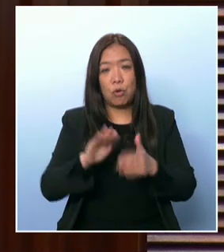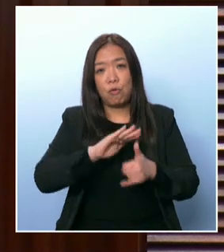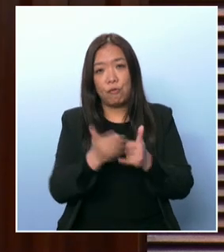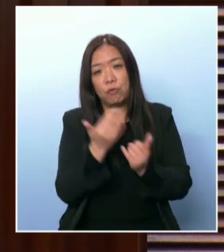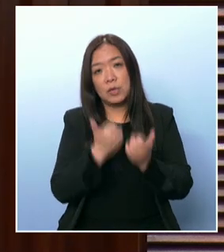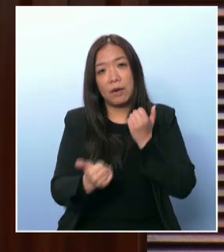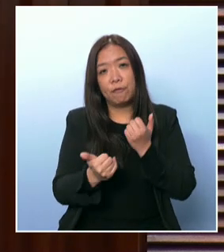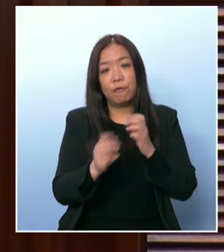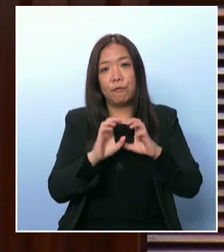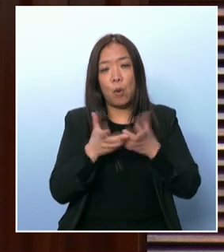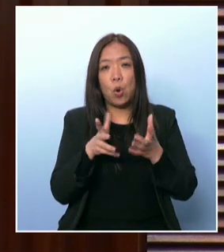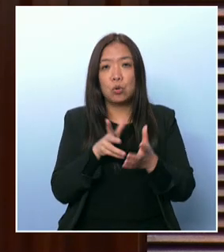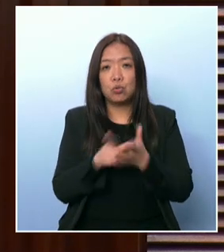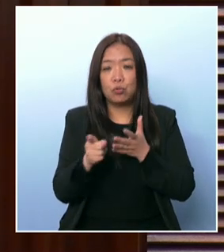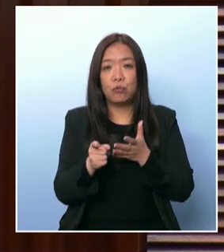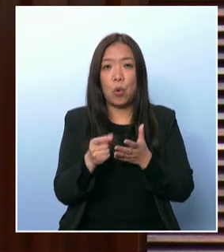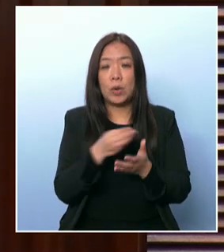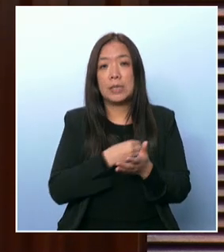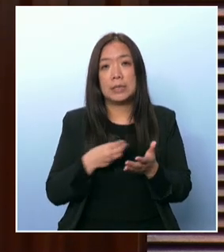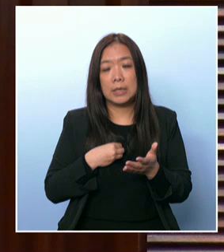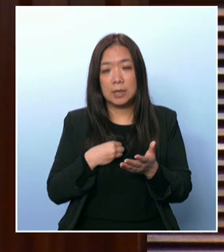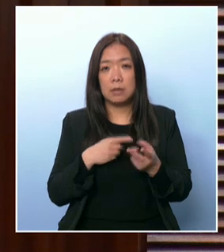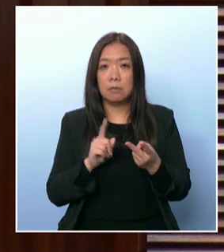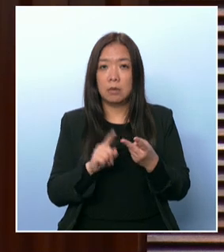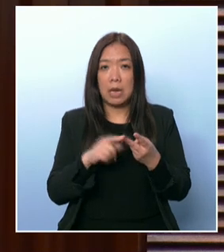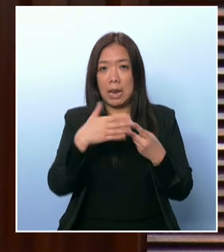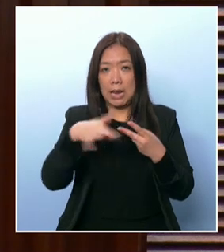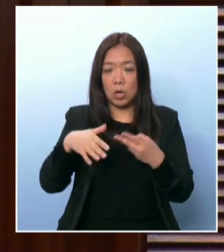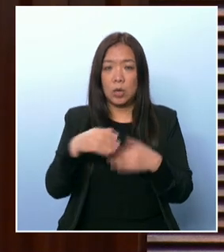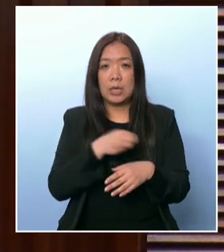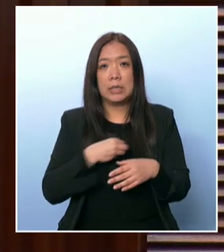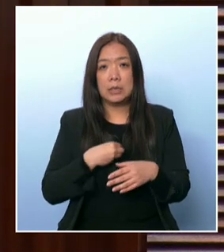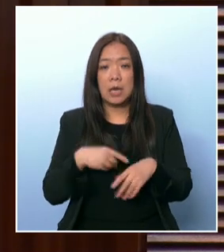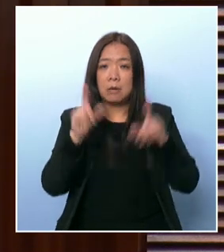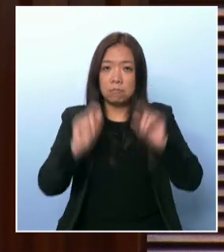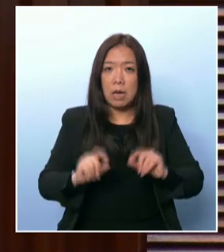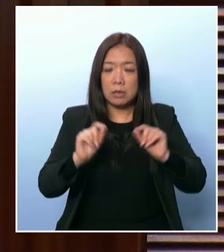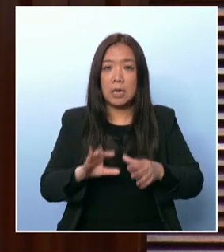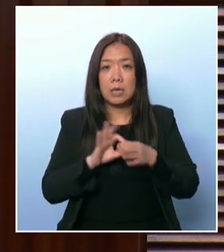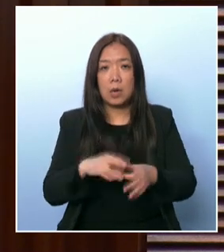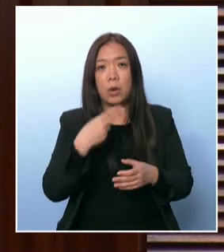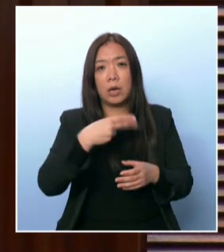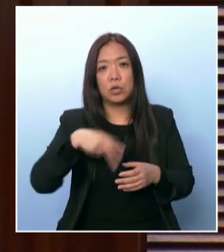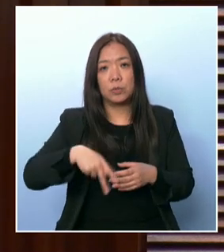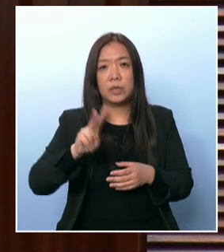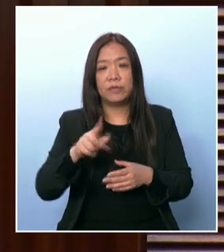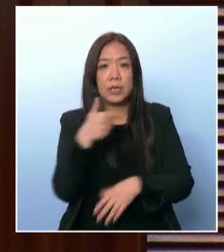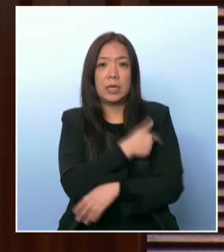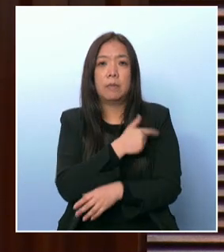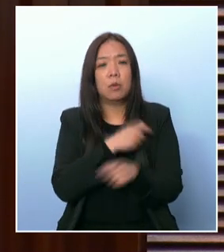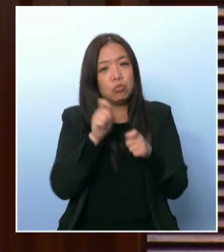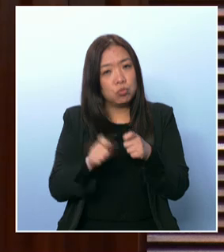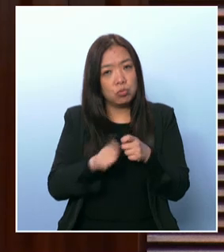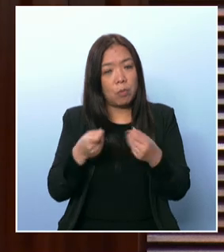We have invited gynecologists from the Department of Health as well as other doctors to explain